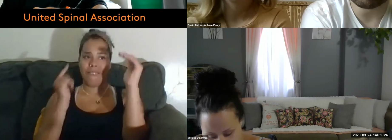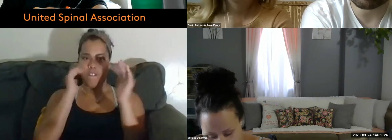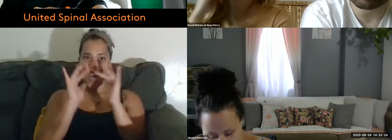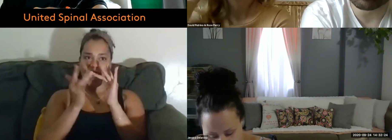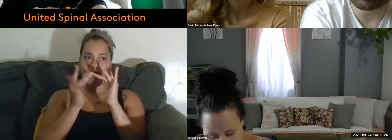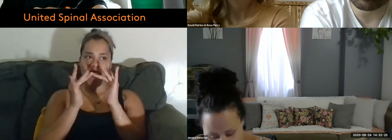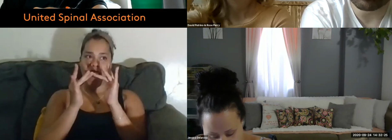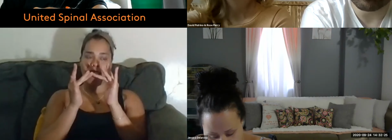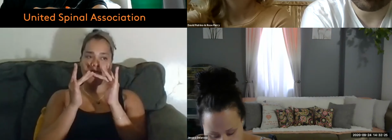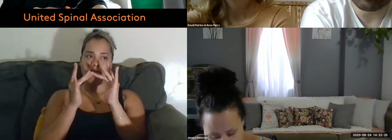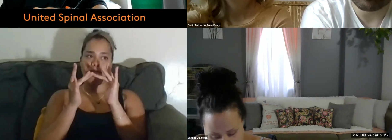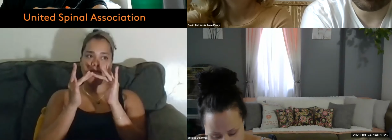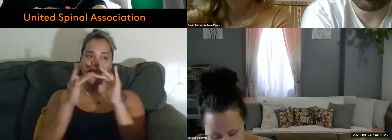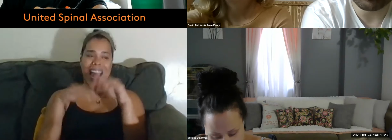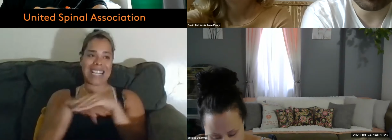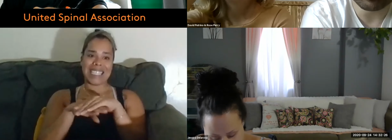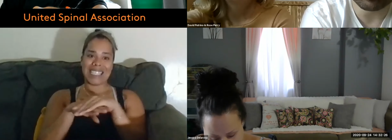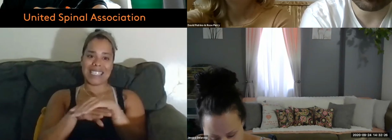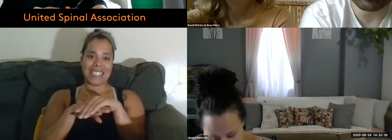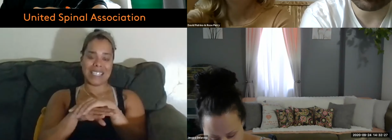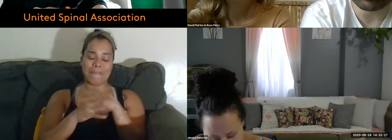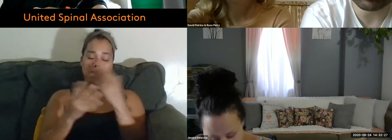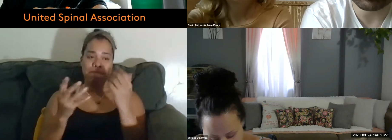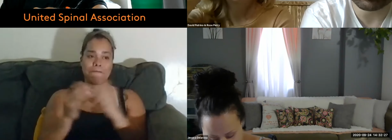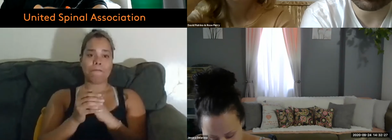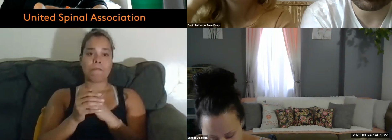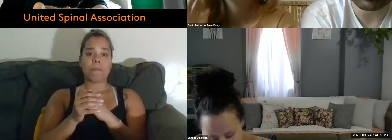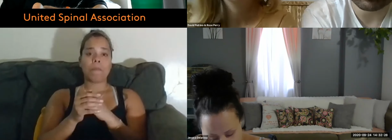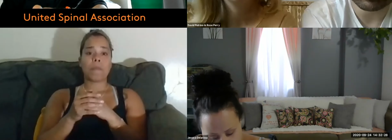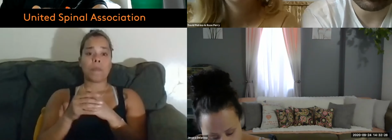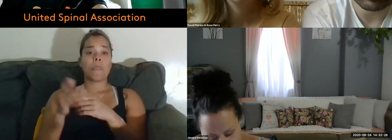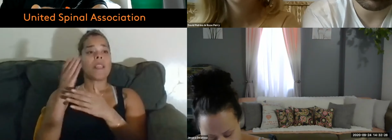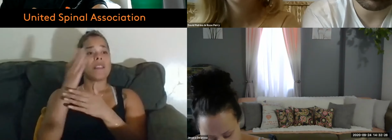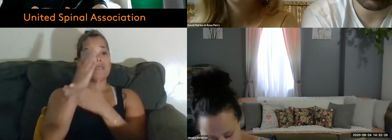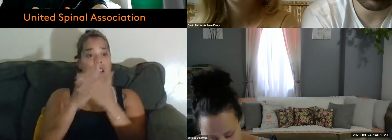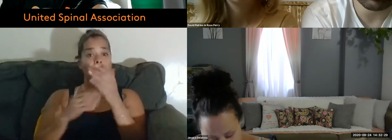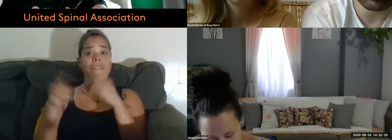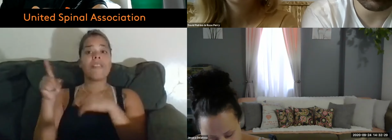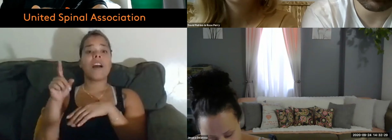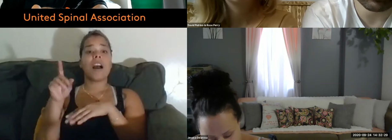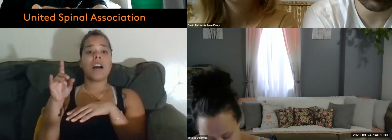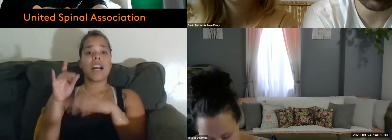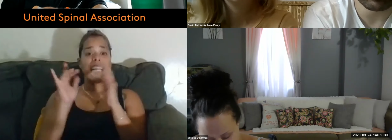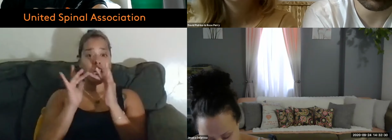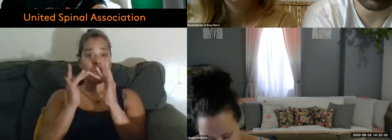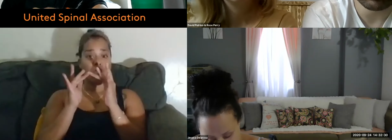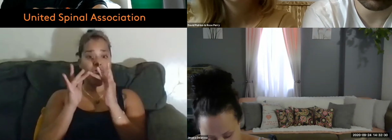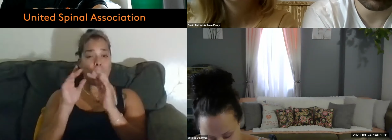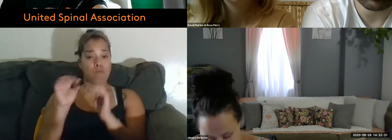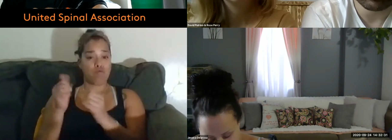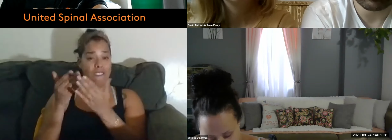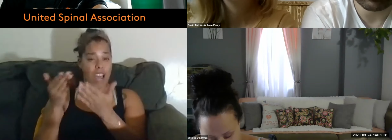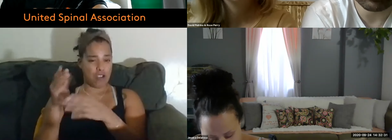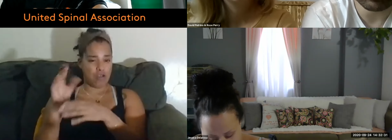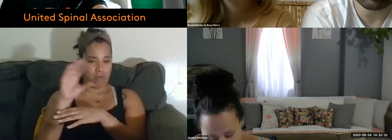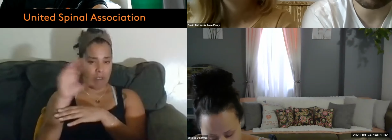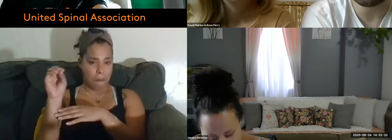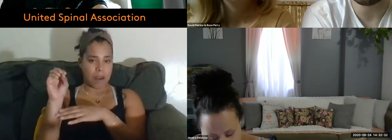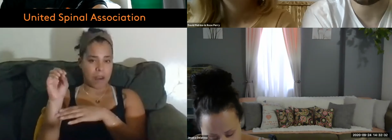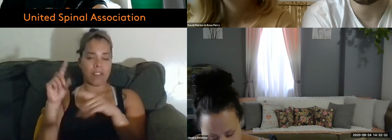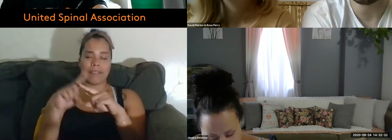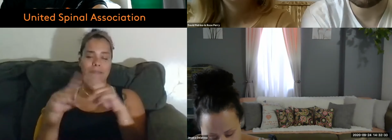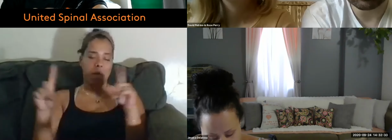companies, the larger internet providers here, they do have some programs, but again, there's a lot of red